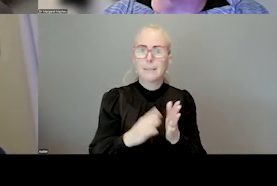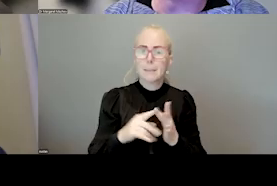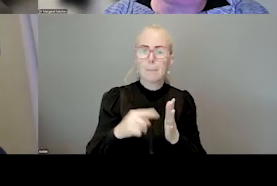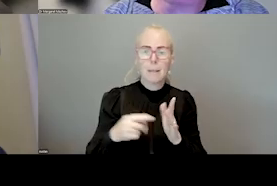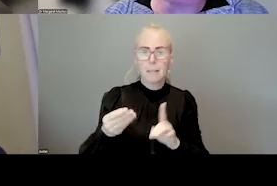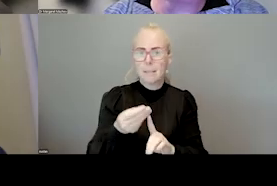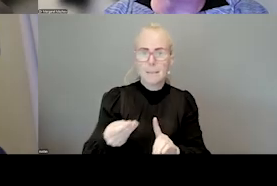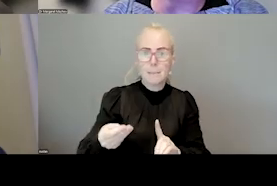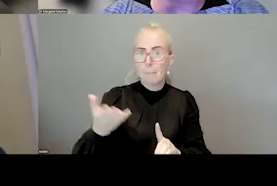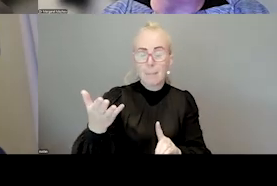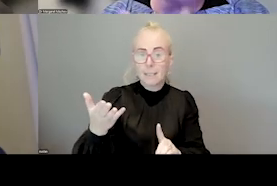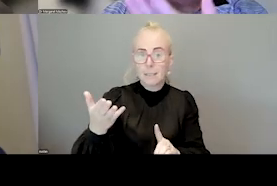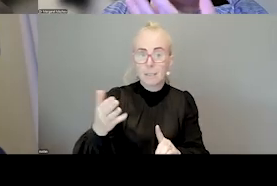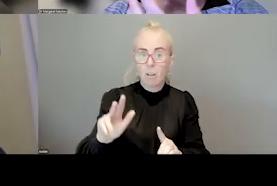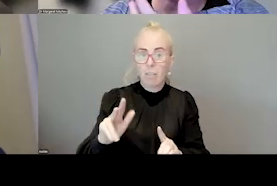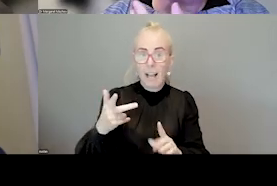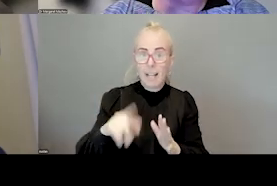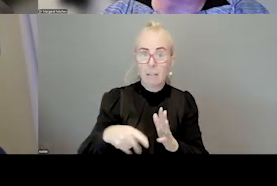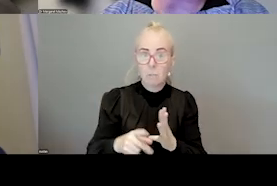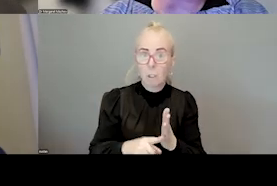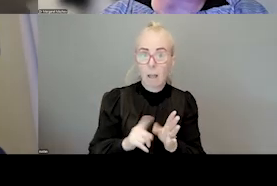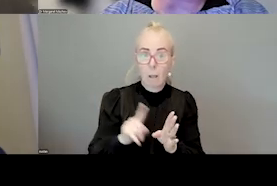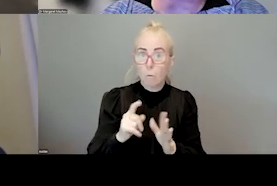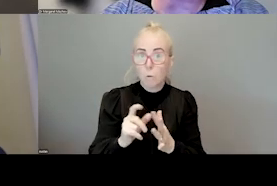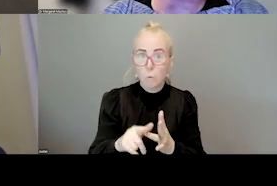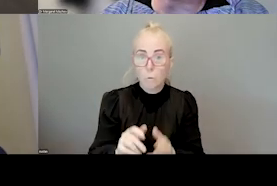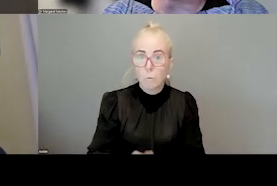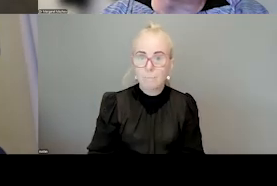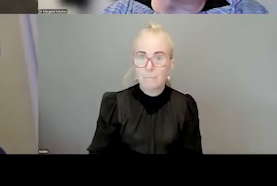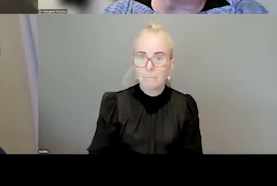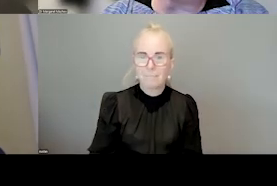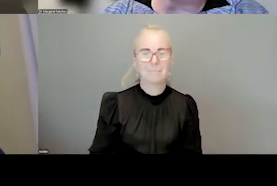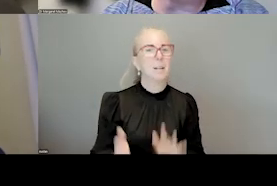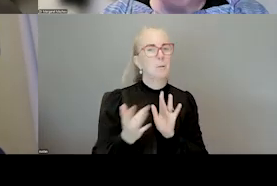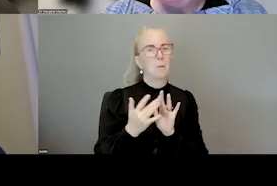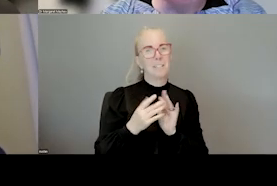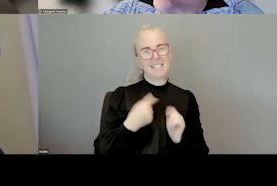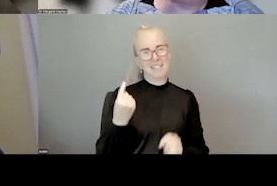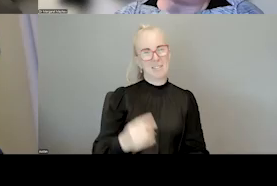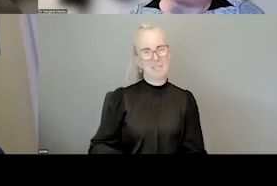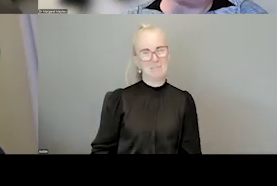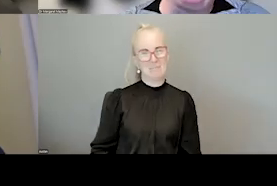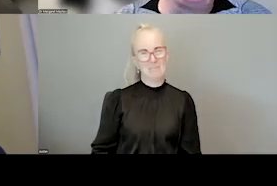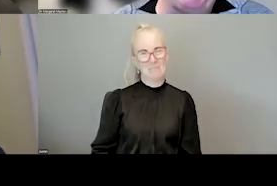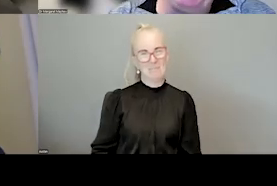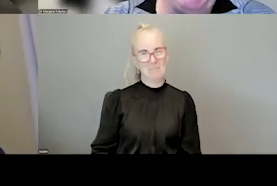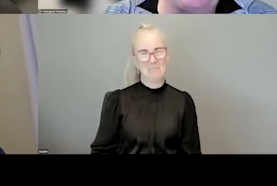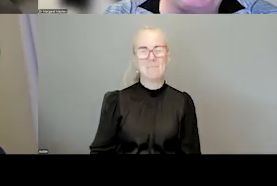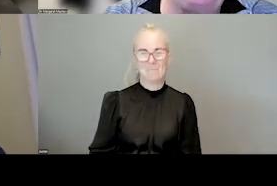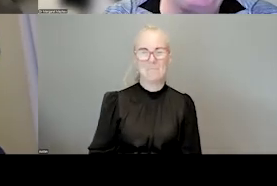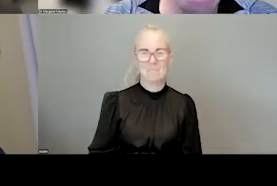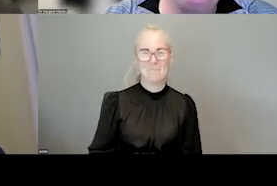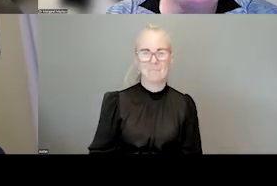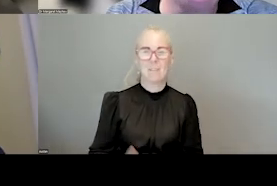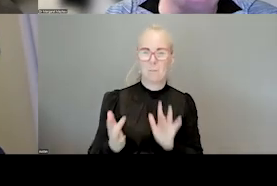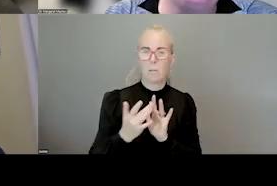some disaster happens, what do you do? Contact us as soon as the Contact Data problem, Services. Okay. Yeah. And that